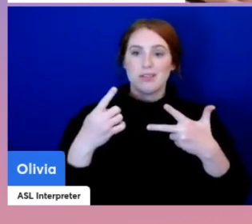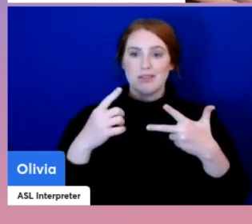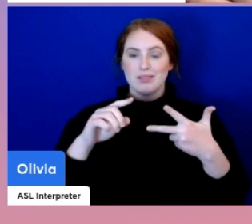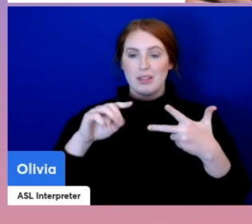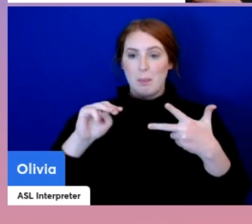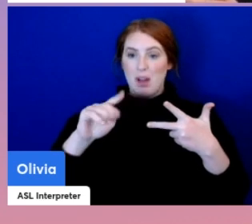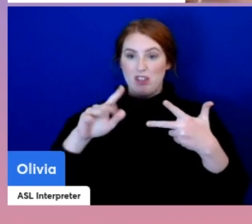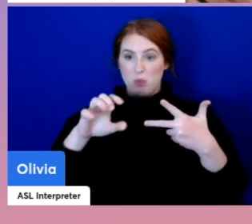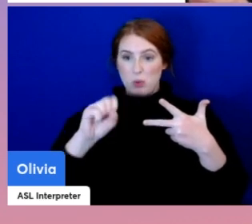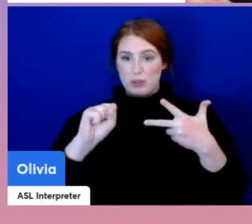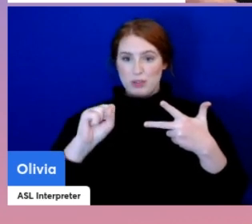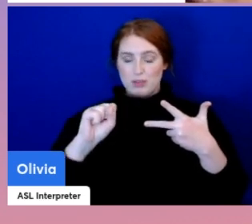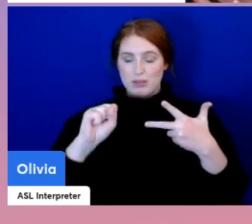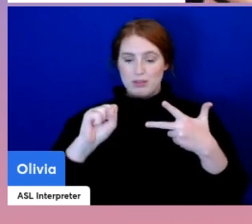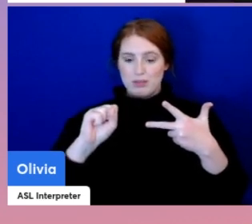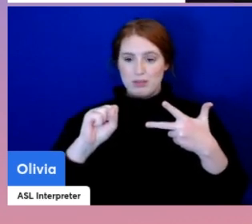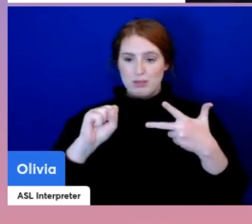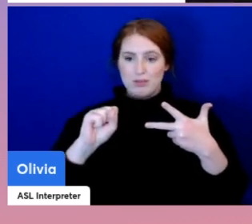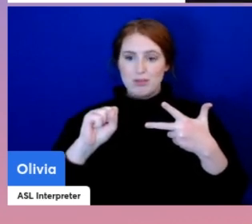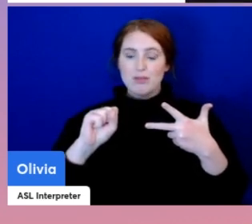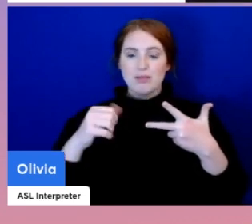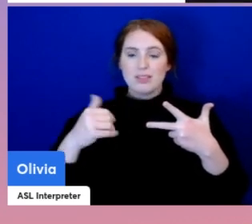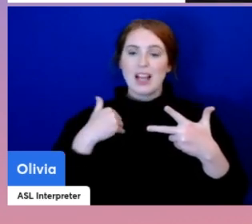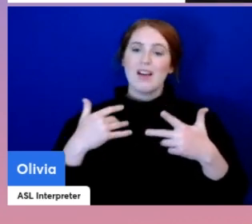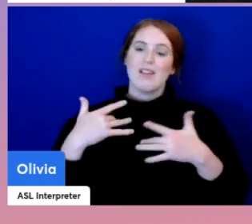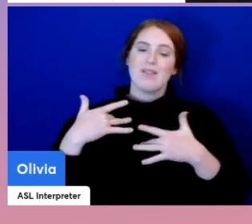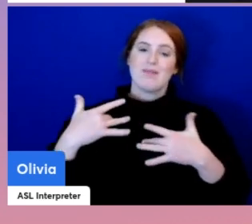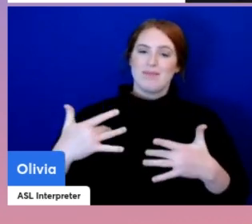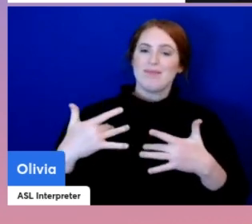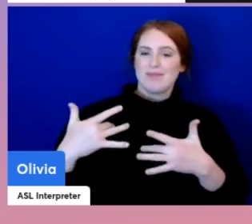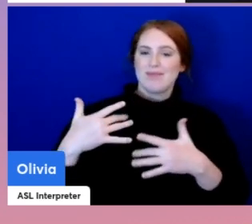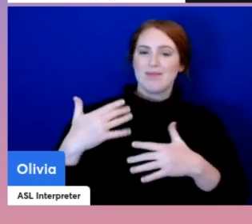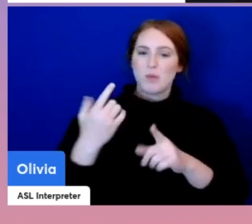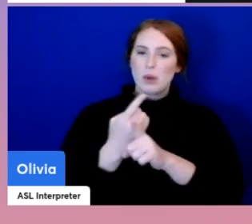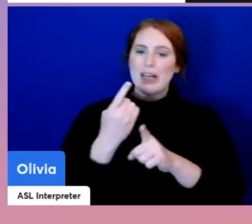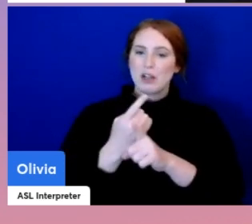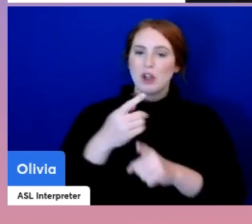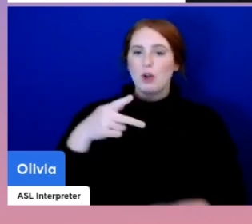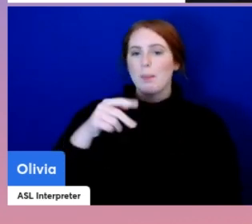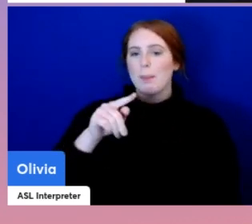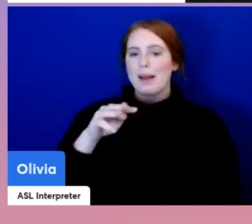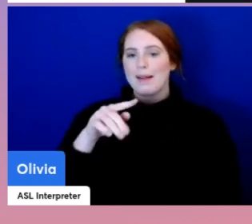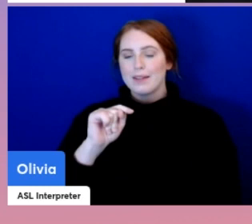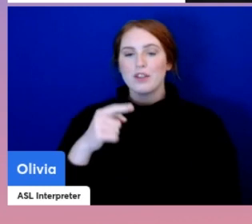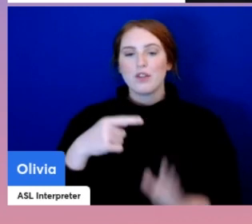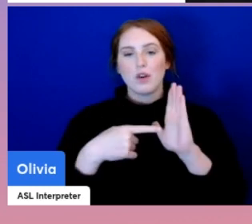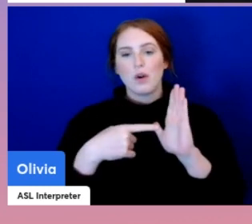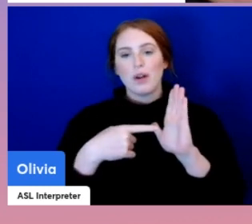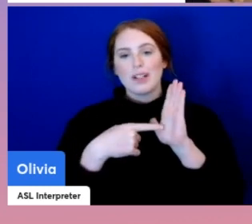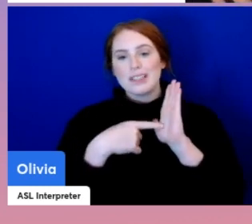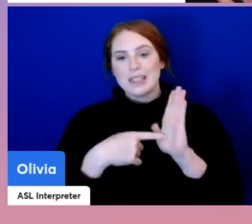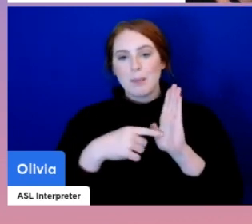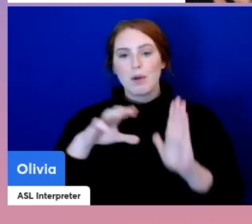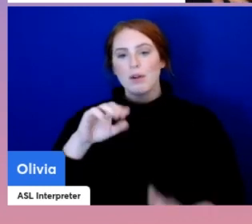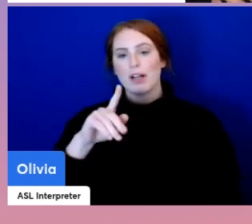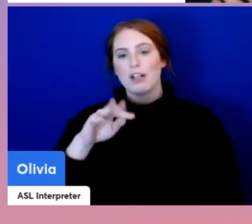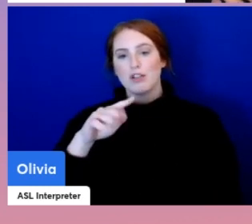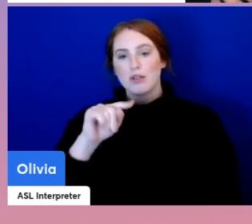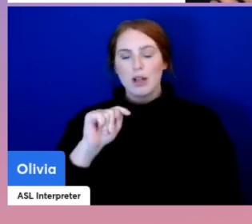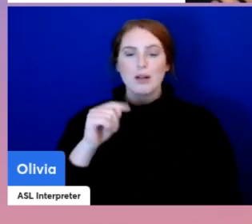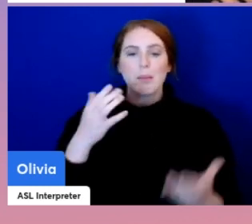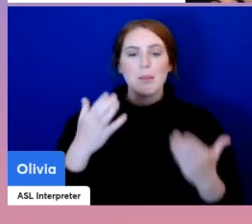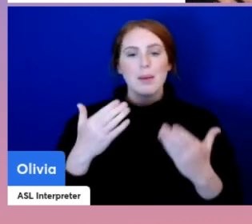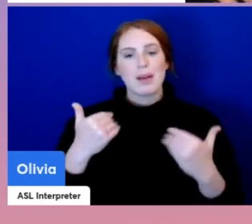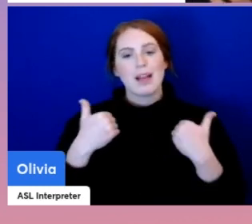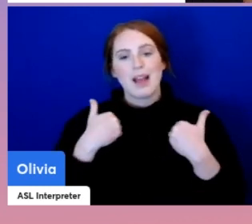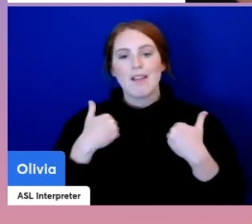other constructs that are used in a regular pattern throughout the application. For example, a construct might encompass a container, its associated load balancer,